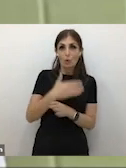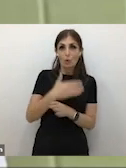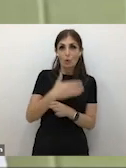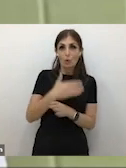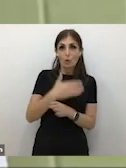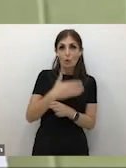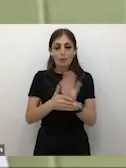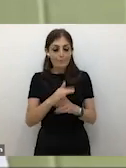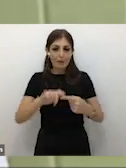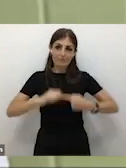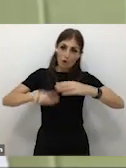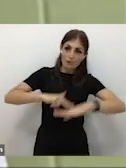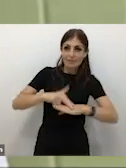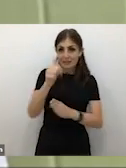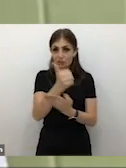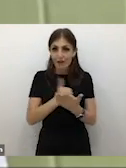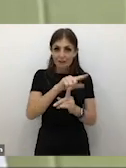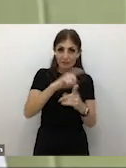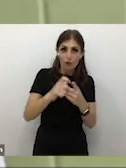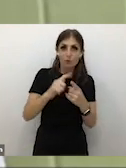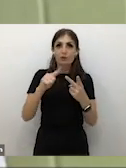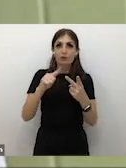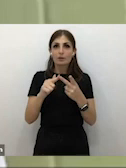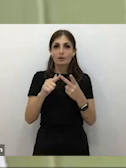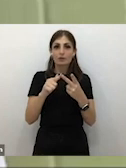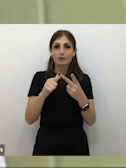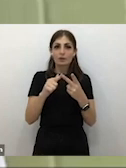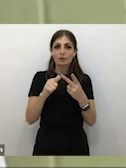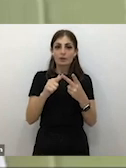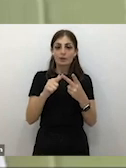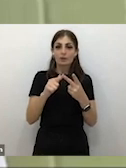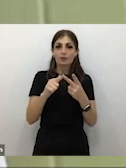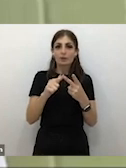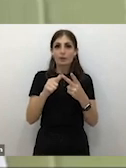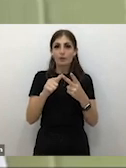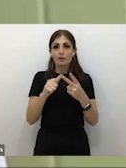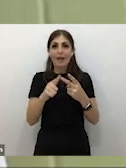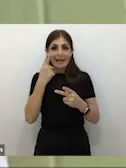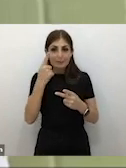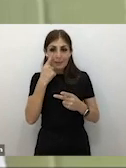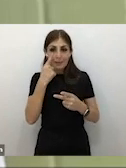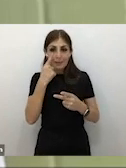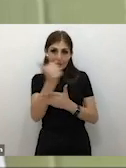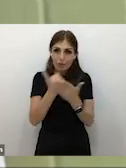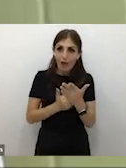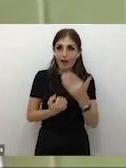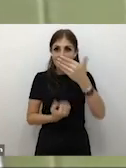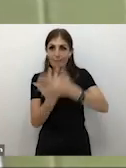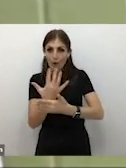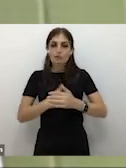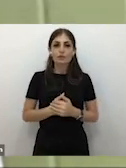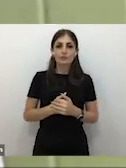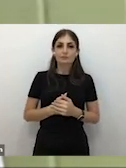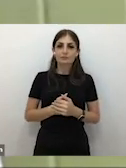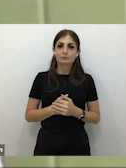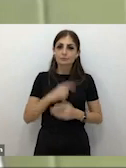arts and cultural development, emerging and experimental arts, multi-arts, music,